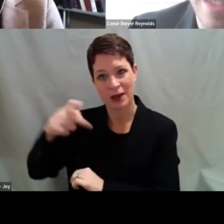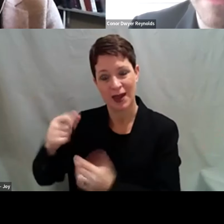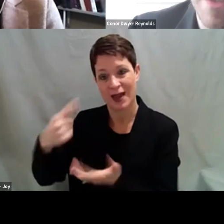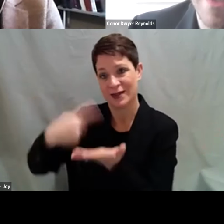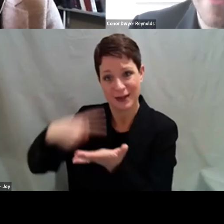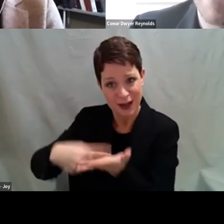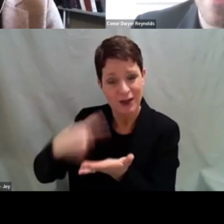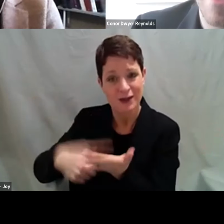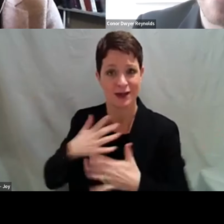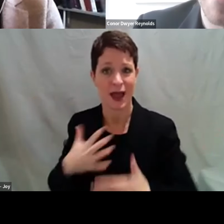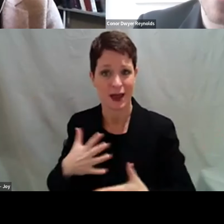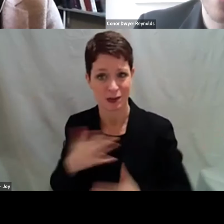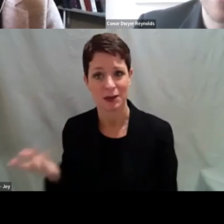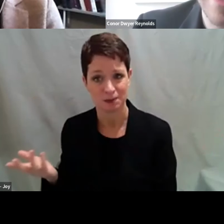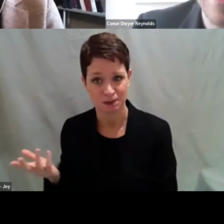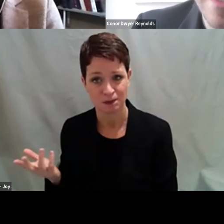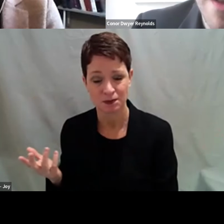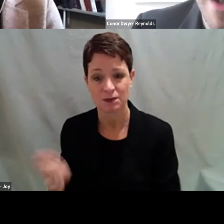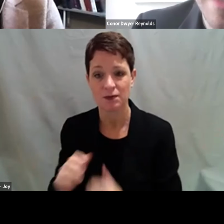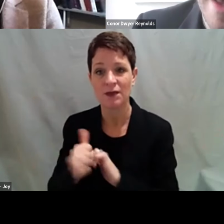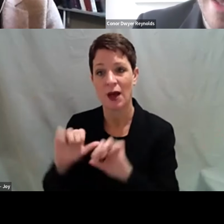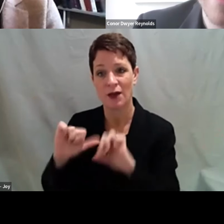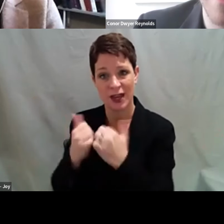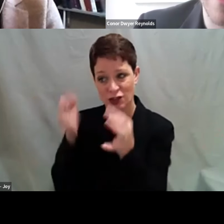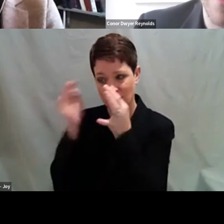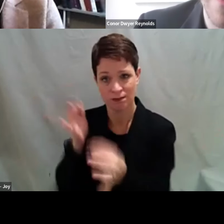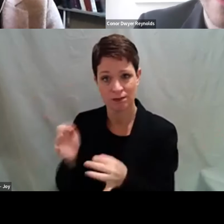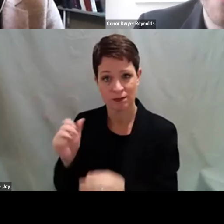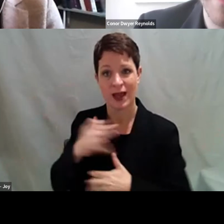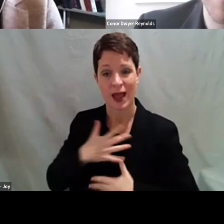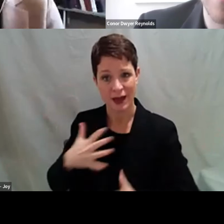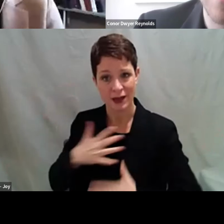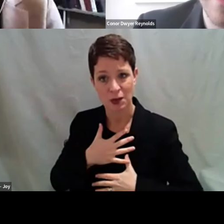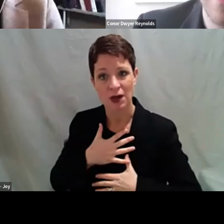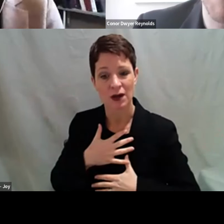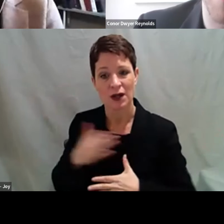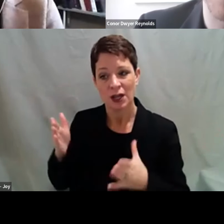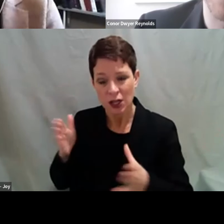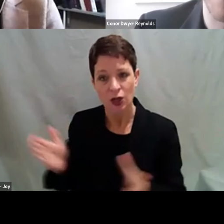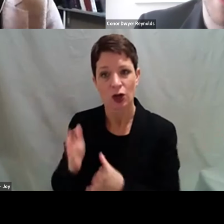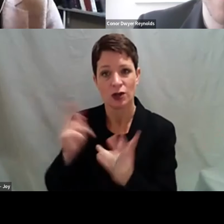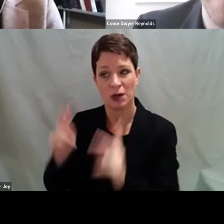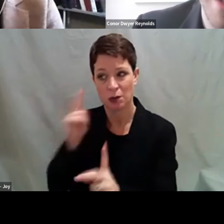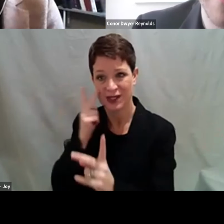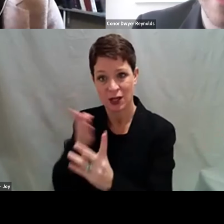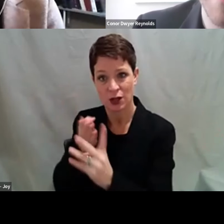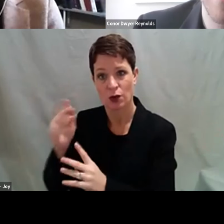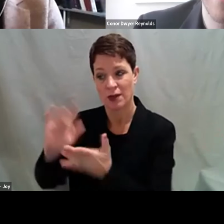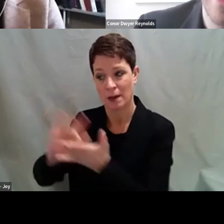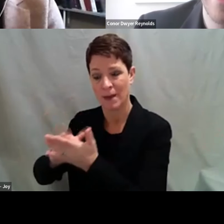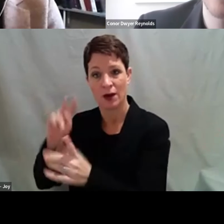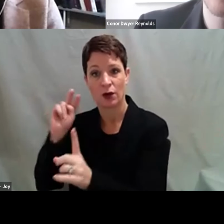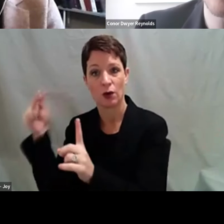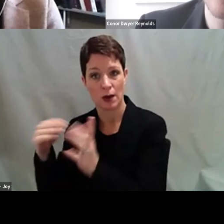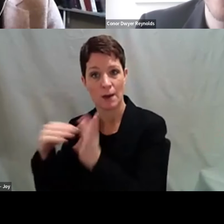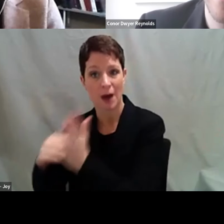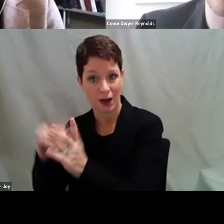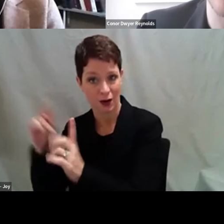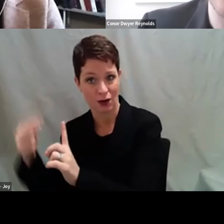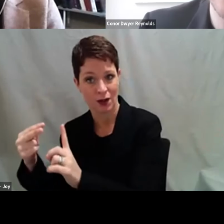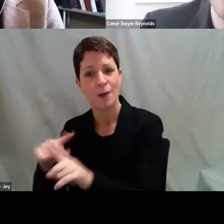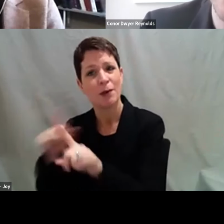about asthma. And the way that the agency talks about asthma encourages people to see it both through the medical model of disability and to